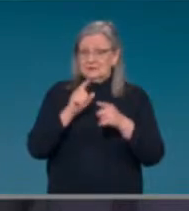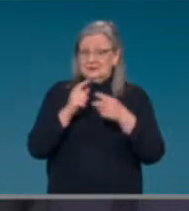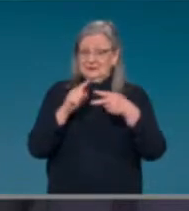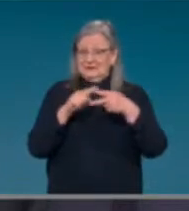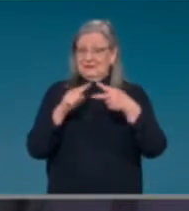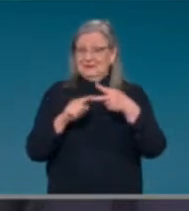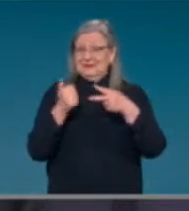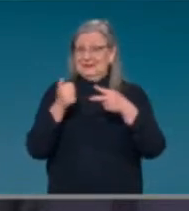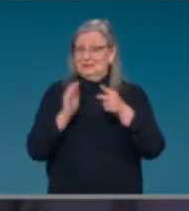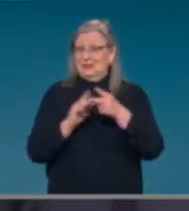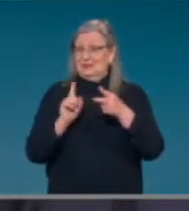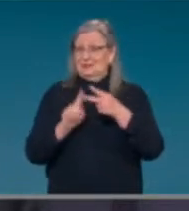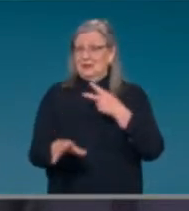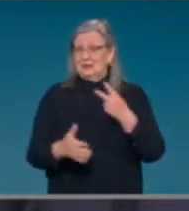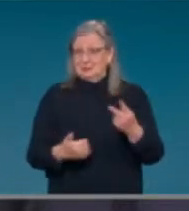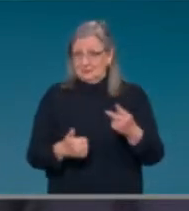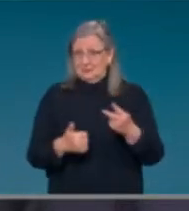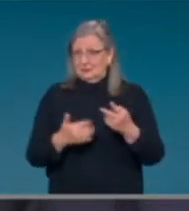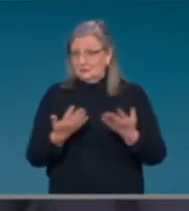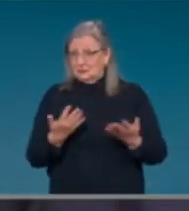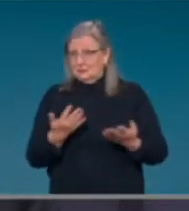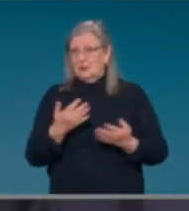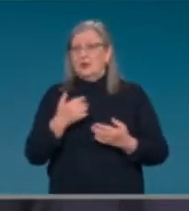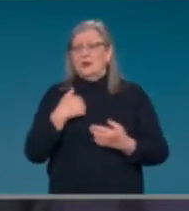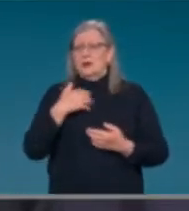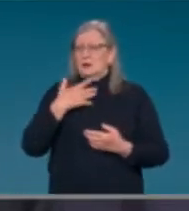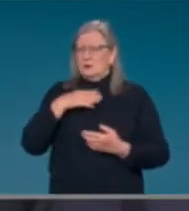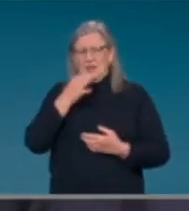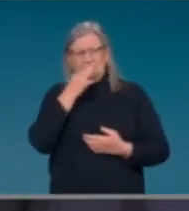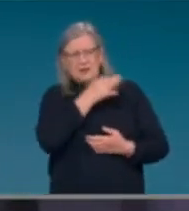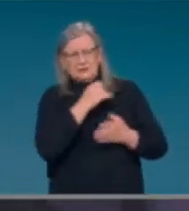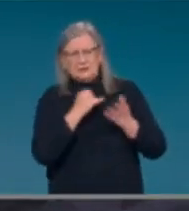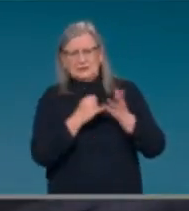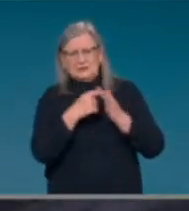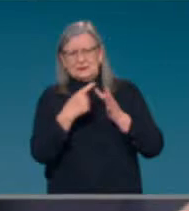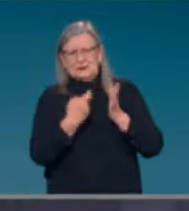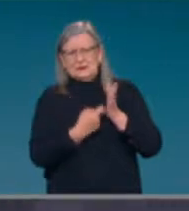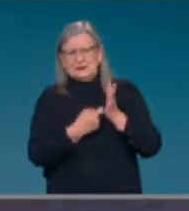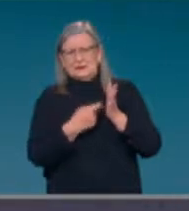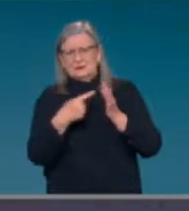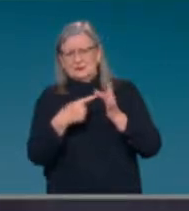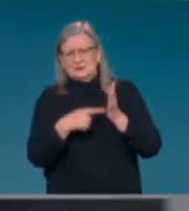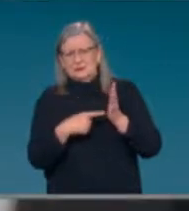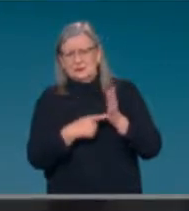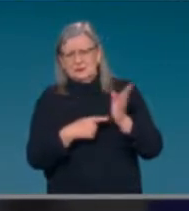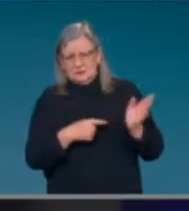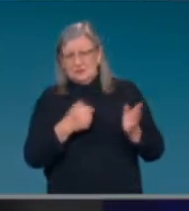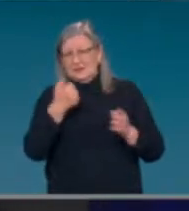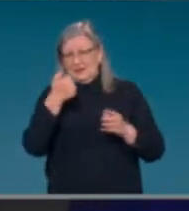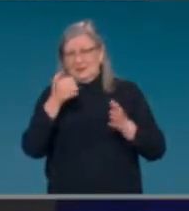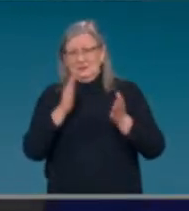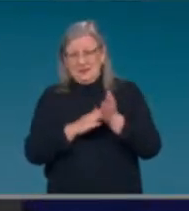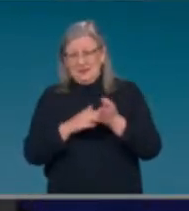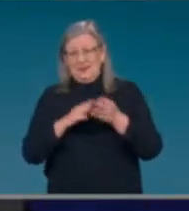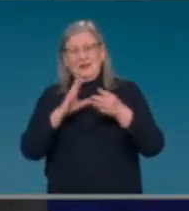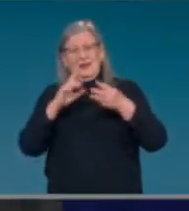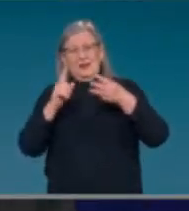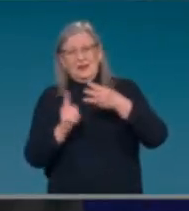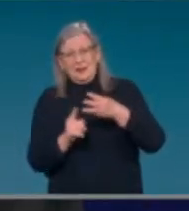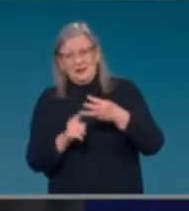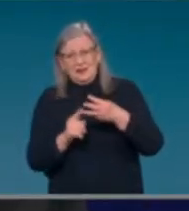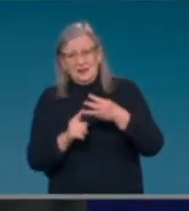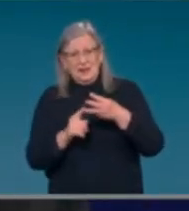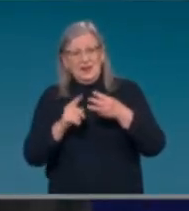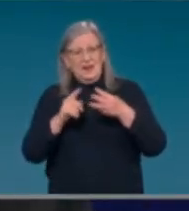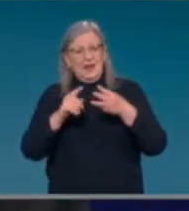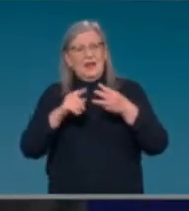this three shots and you're done, or are we going to be getting every six months you'll have to get another booster shot? Do you want to start with that one, John? Yeah, unfortunately, I wasn't issued with a crystal ball when I got